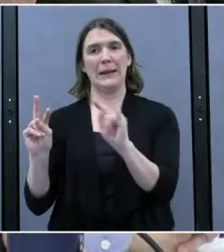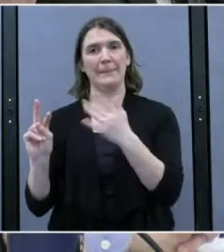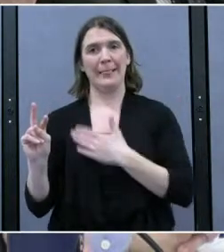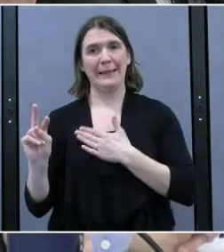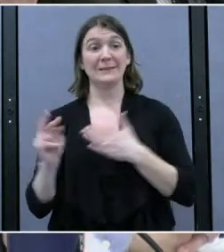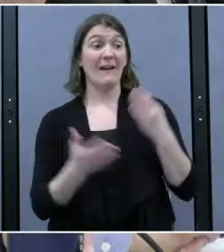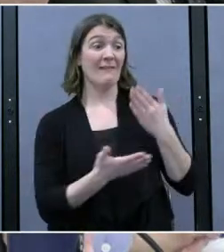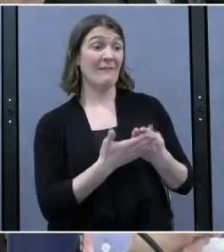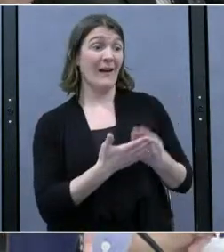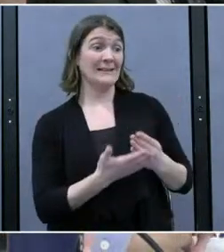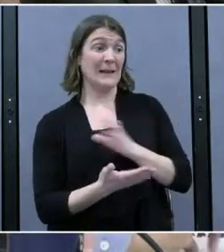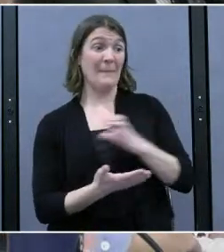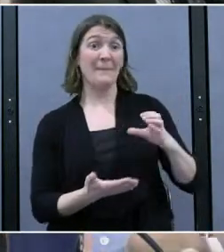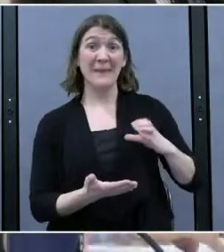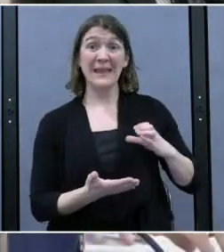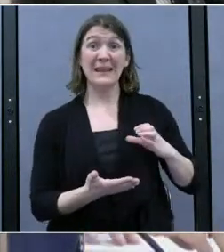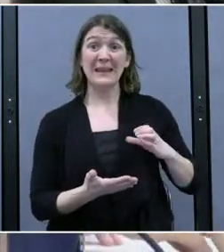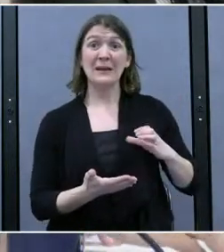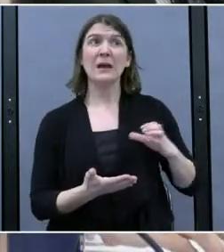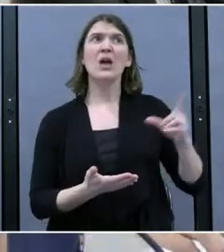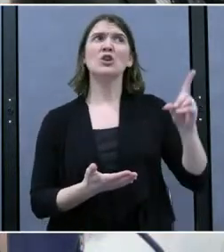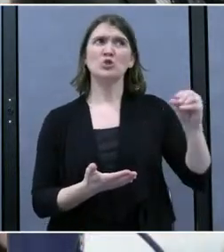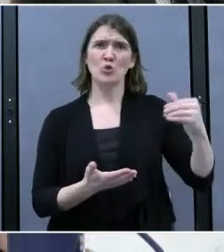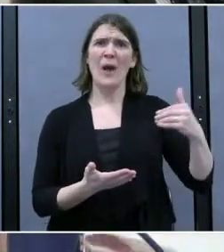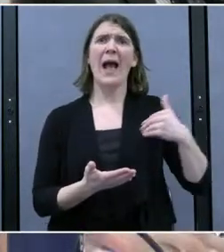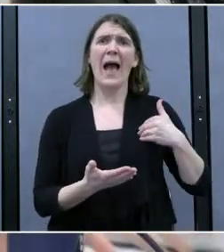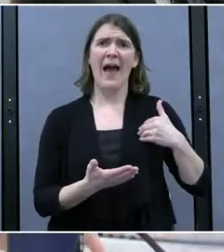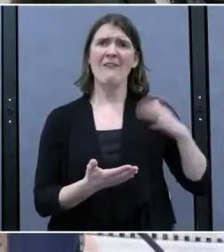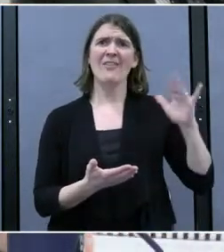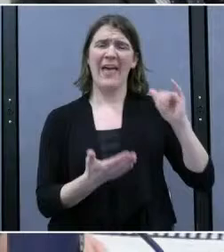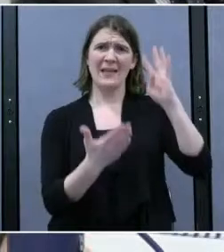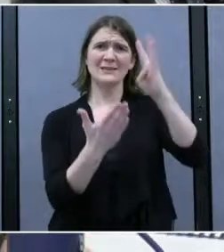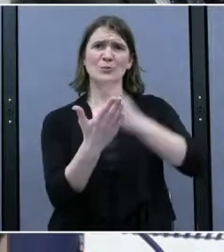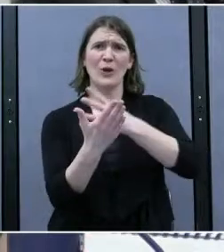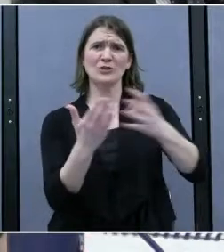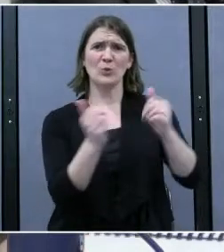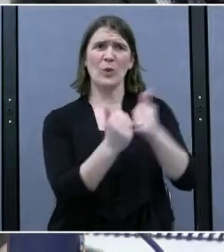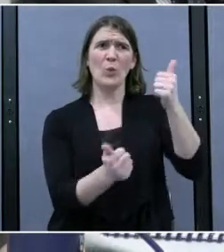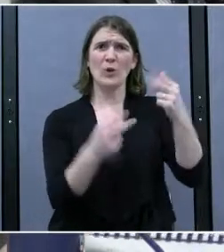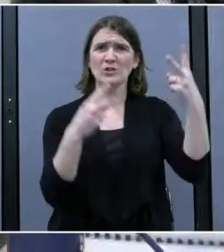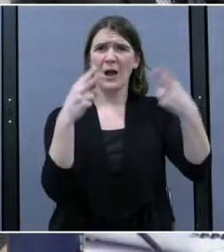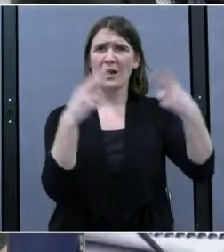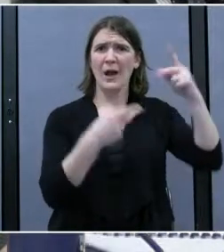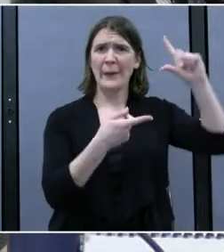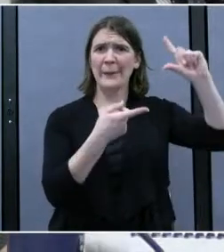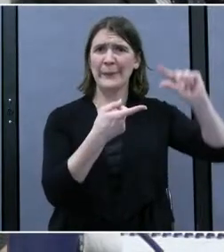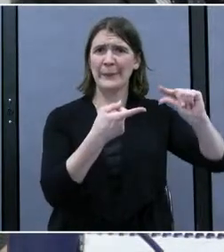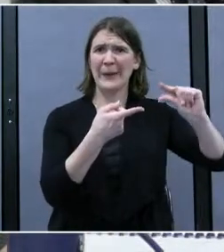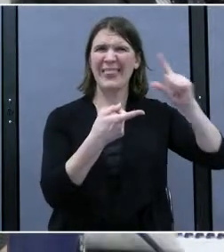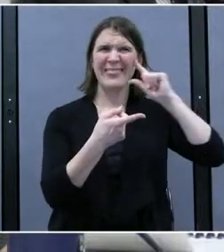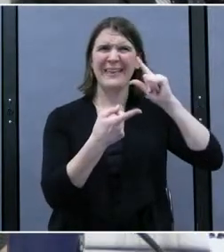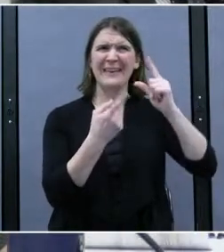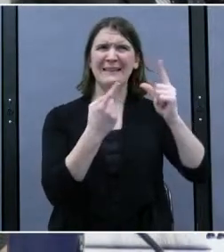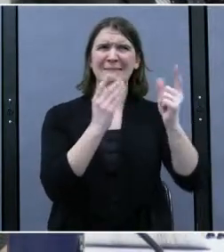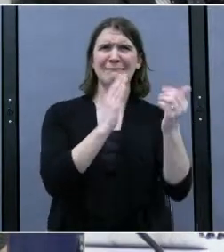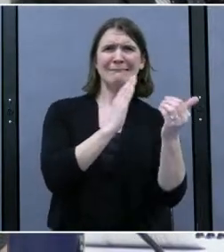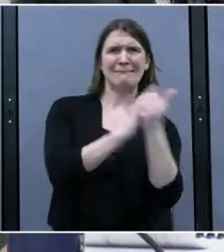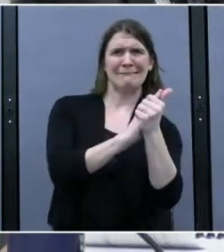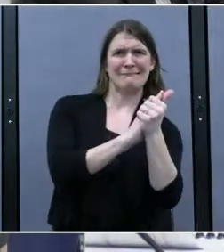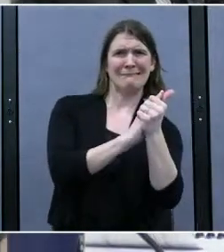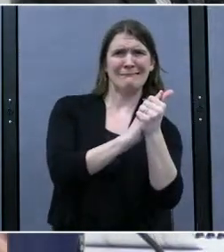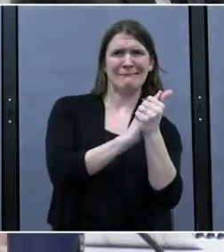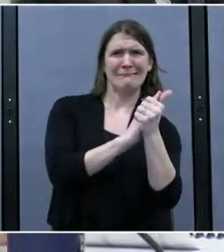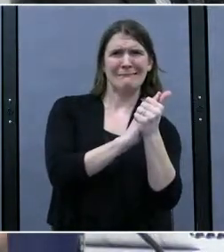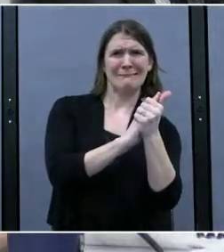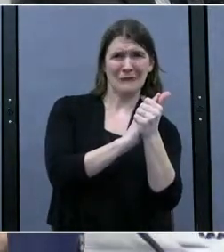Finance Committee has a version of that sheet in there as well in the addendum. I would